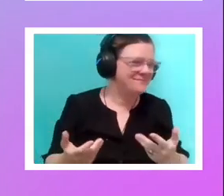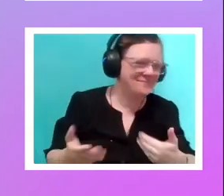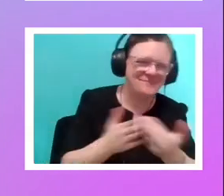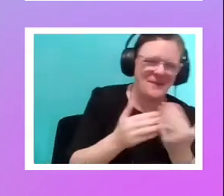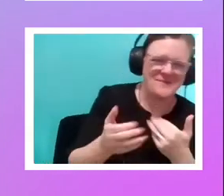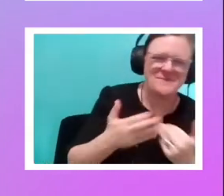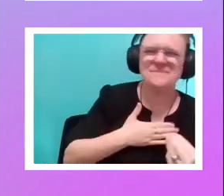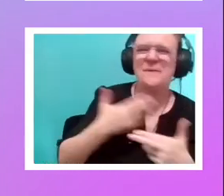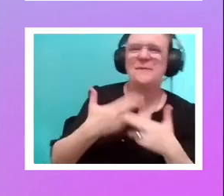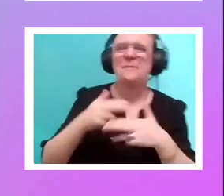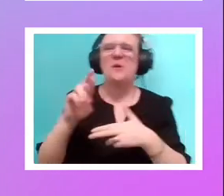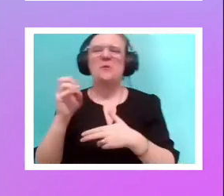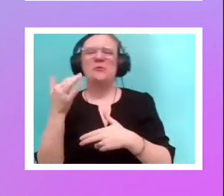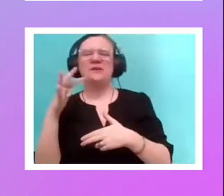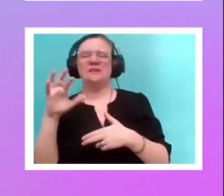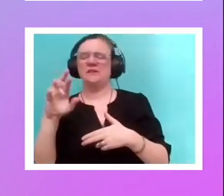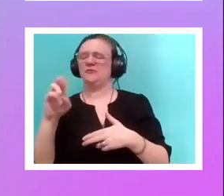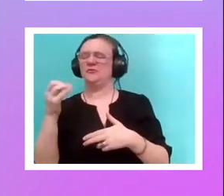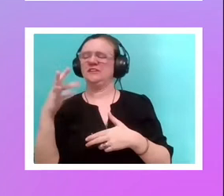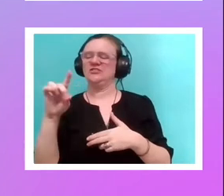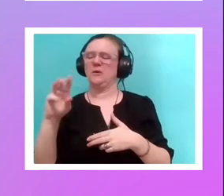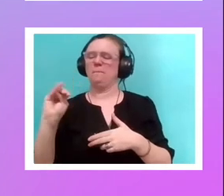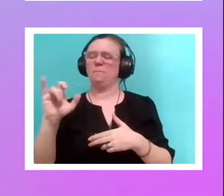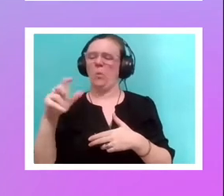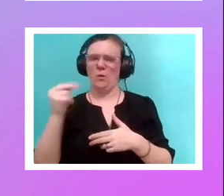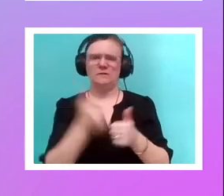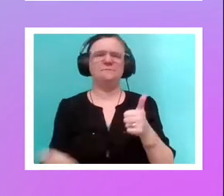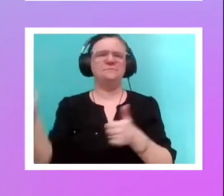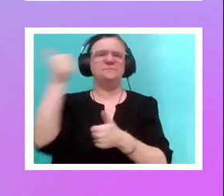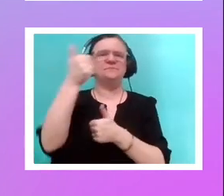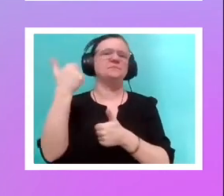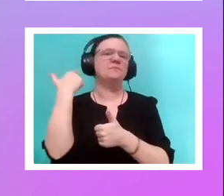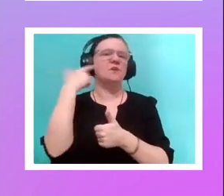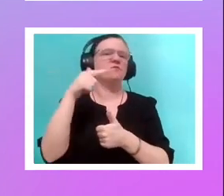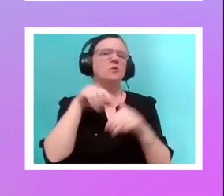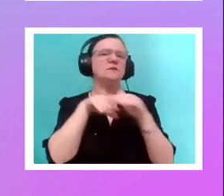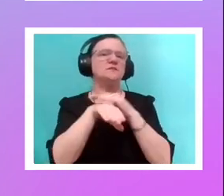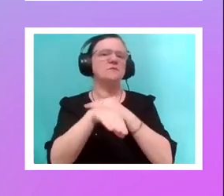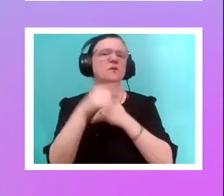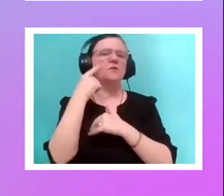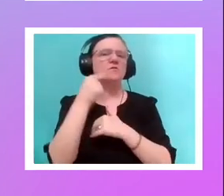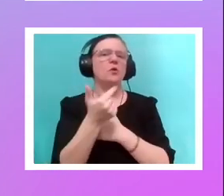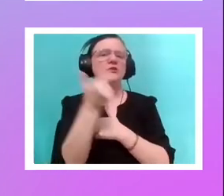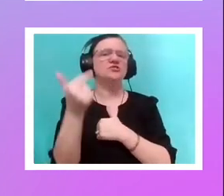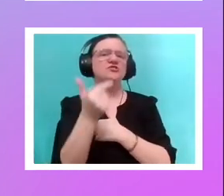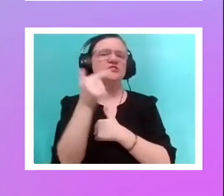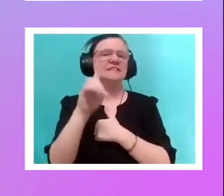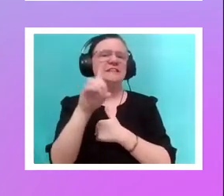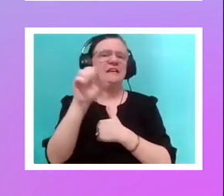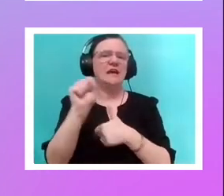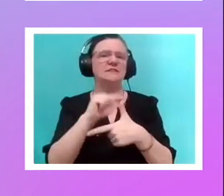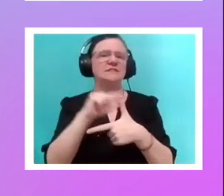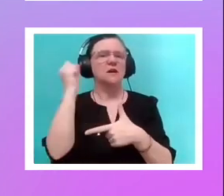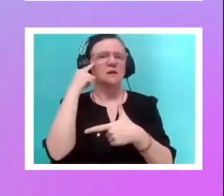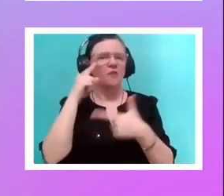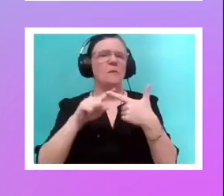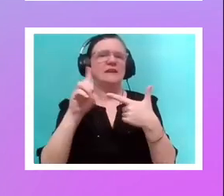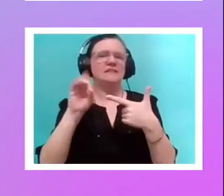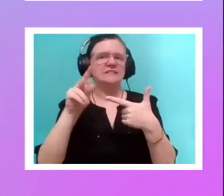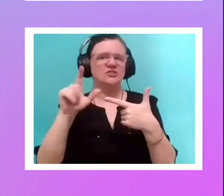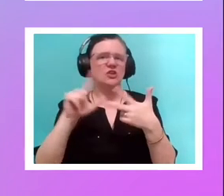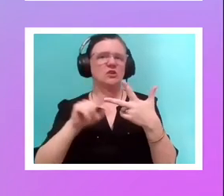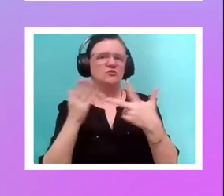I'm Richard Morton, and I'm head of accessibility at the Government Digital Service, or GDS. GDS is part of Cabinet Office, which is